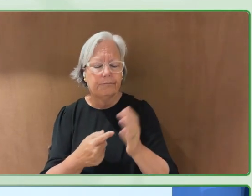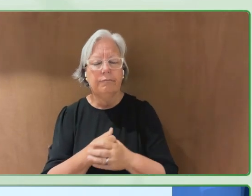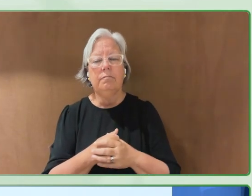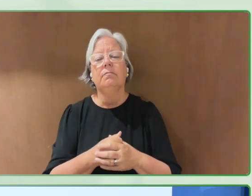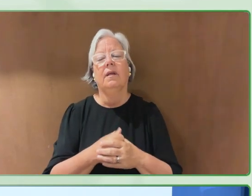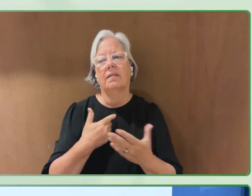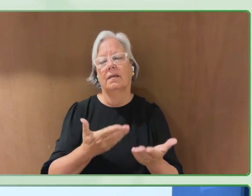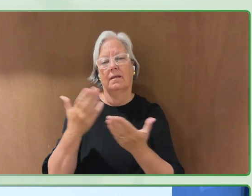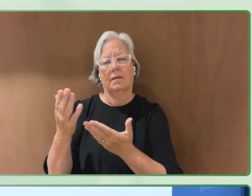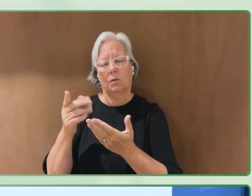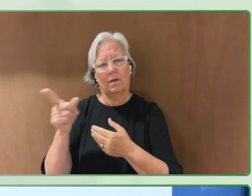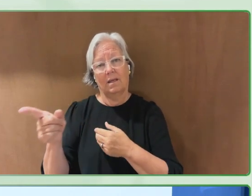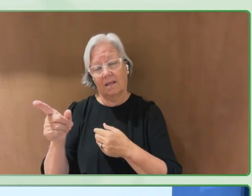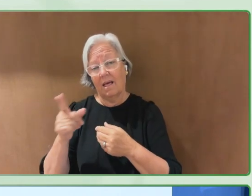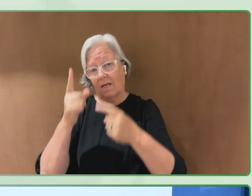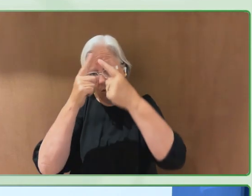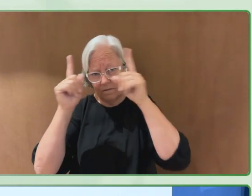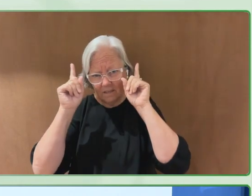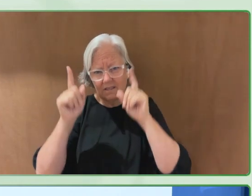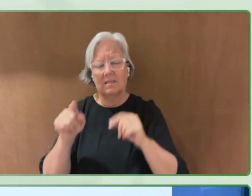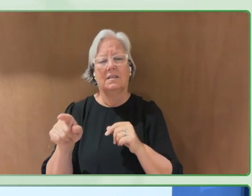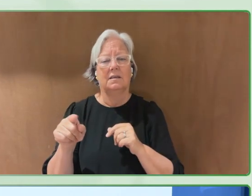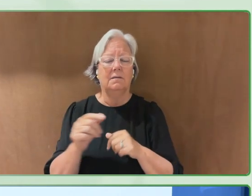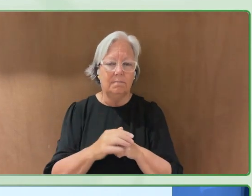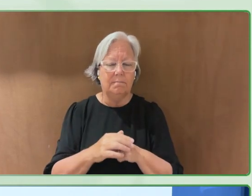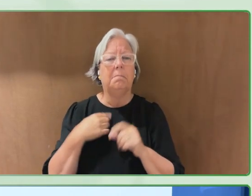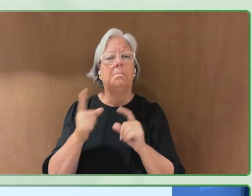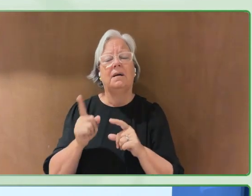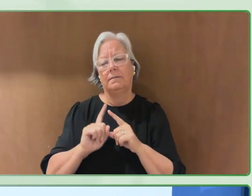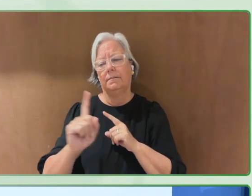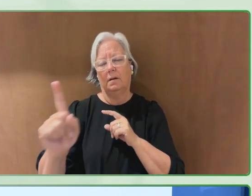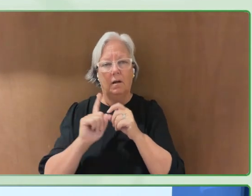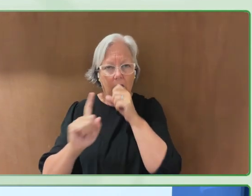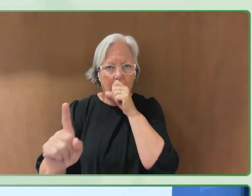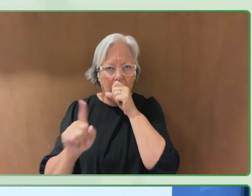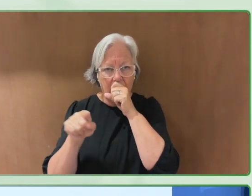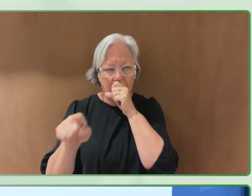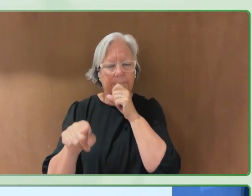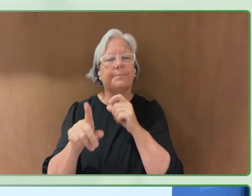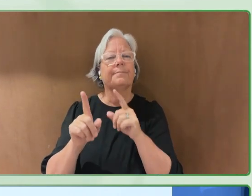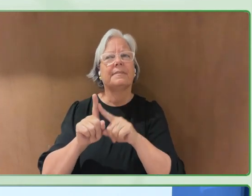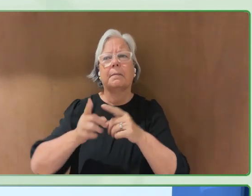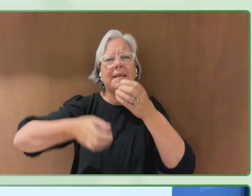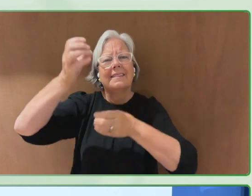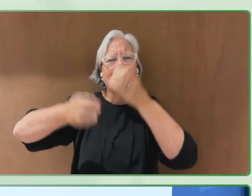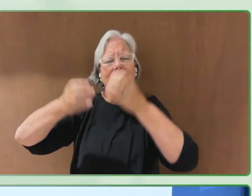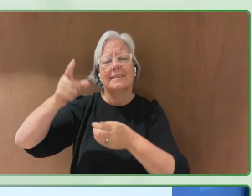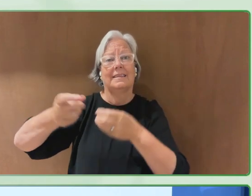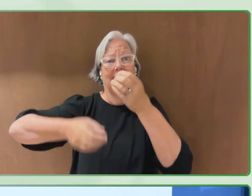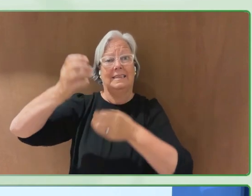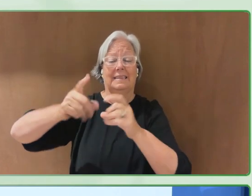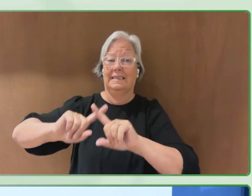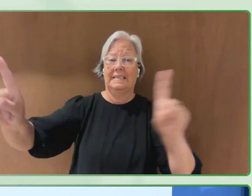I had to travel until the city. For me, it was really difficult because the city is so different. Everything happened